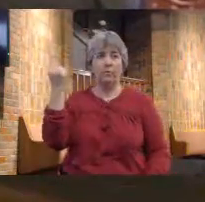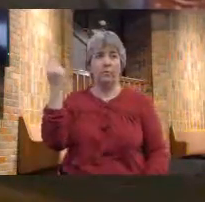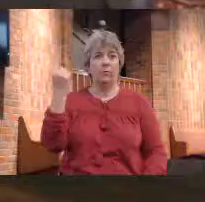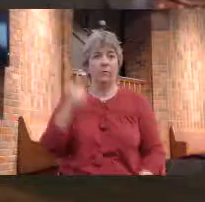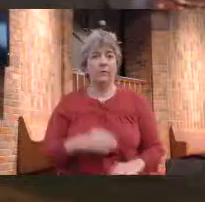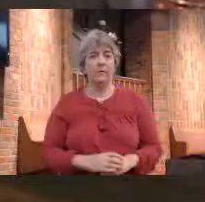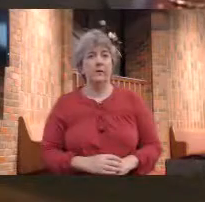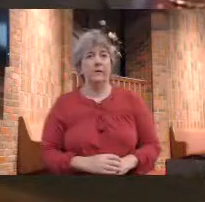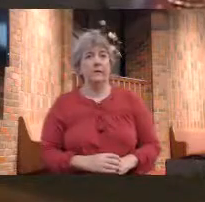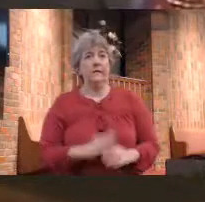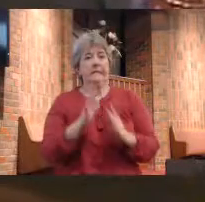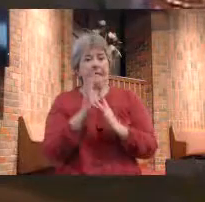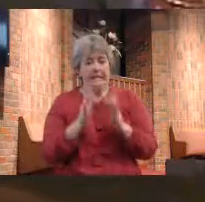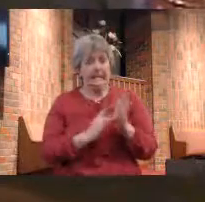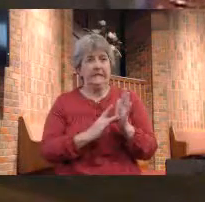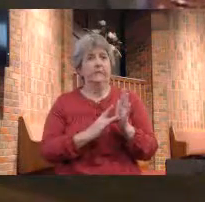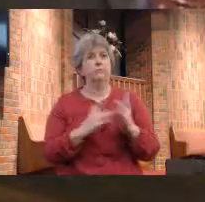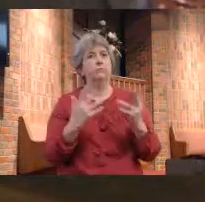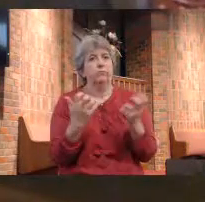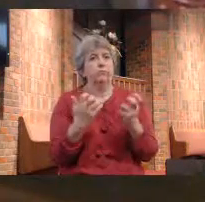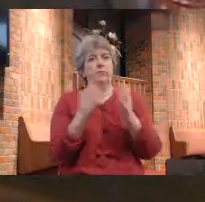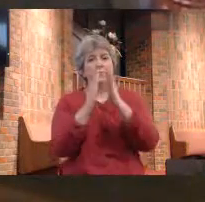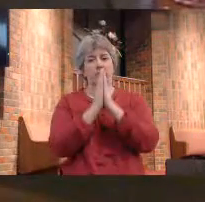Jesus is looking for prayer time.